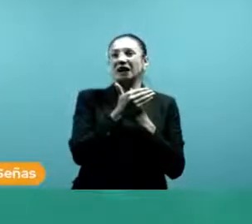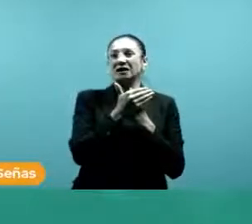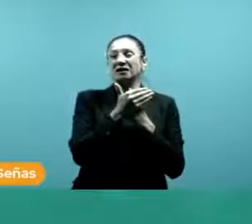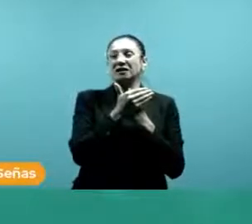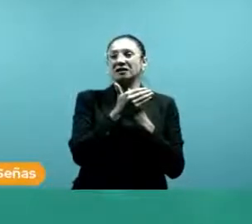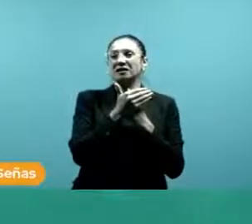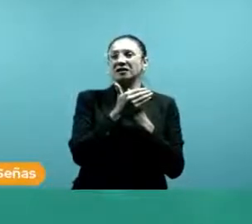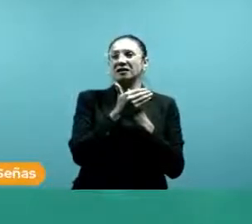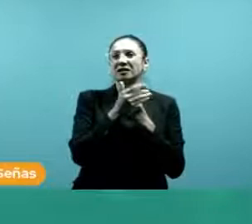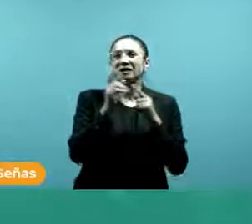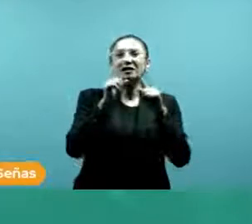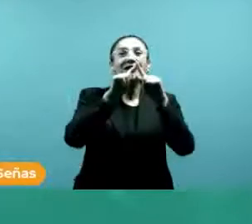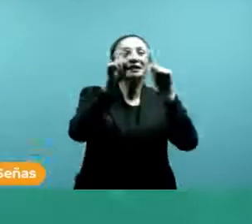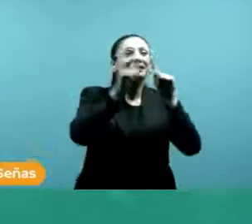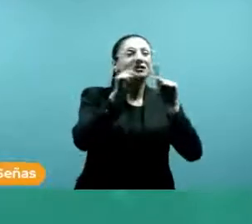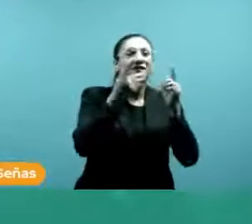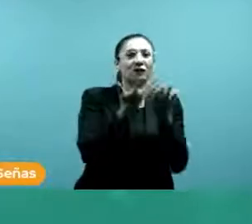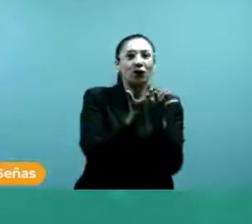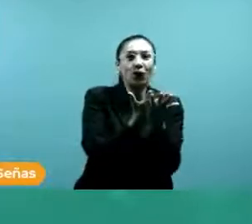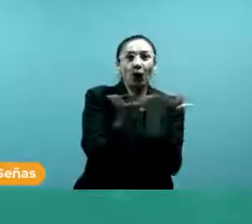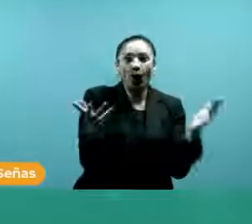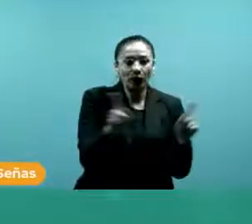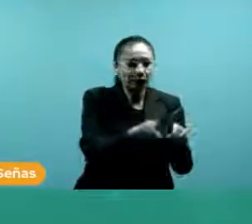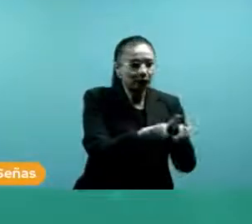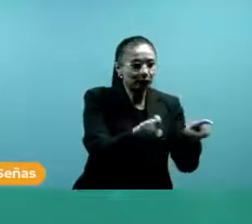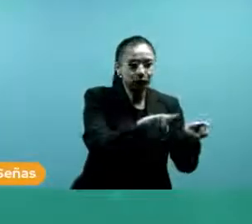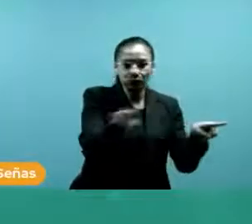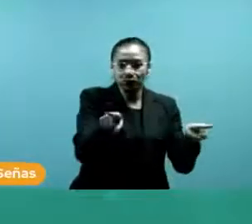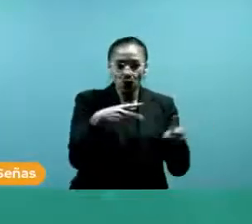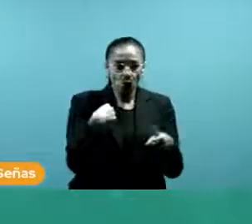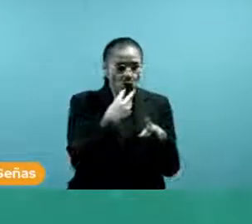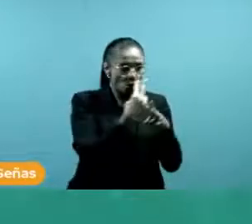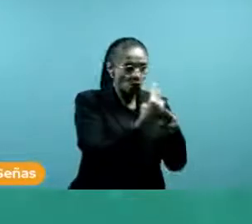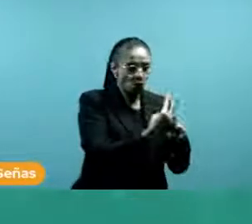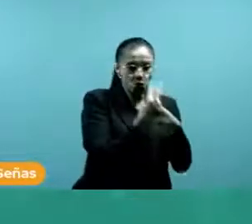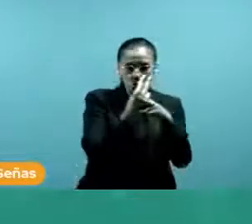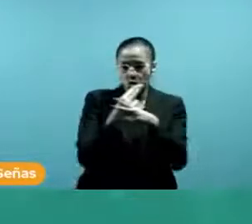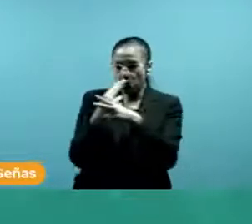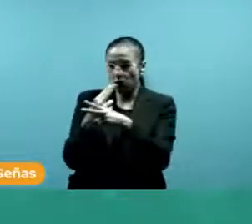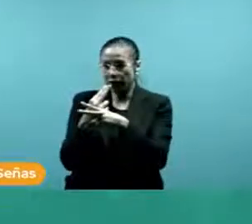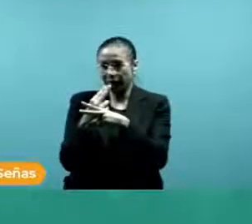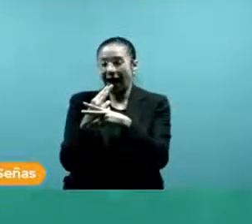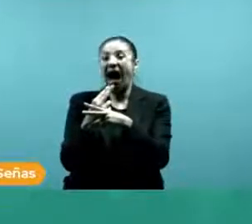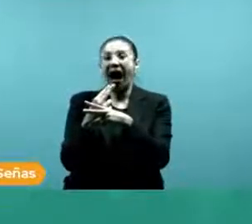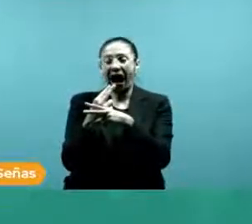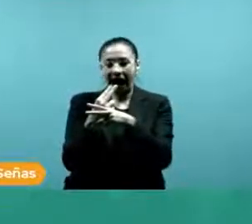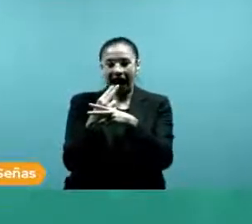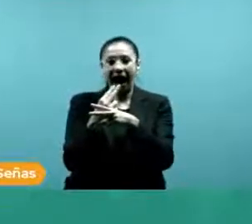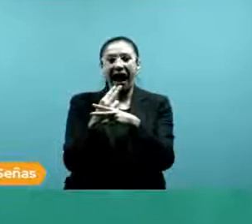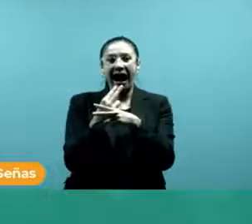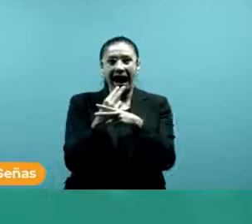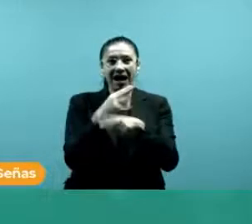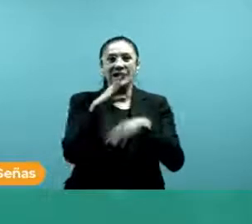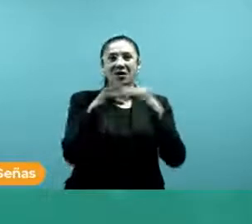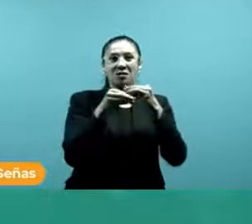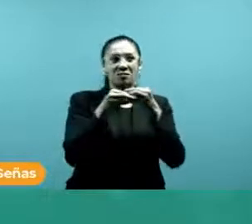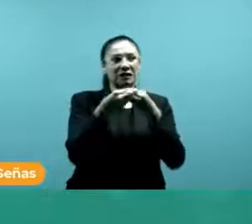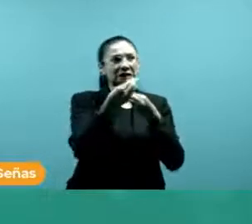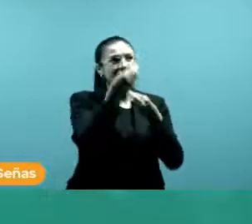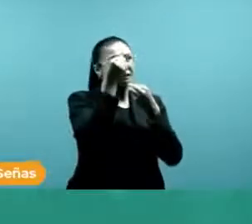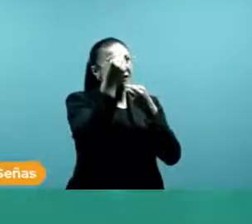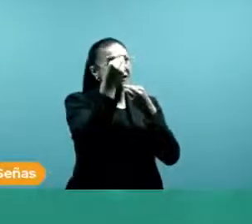collecting testimonies and educating the world about the history of Auschwitz.